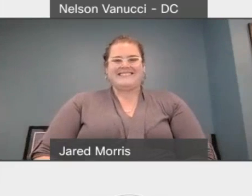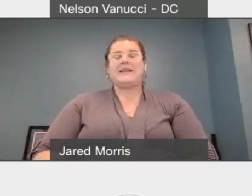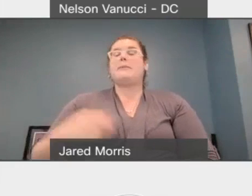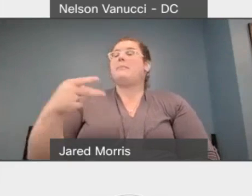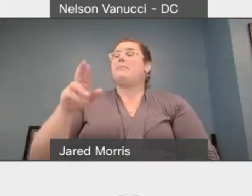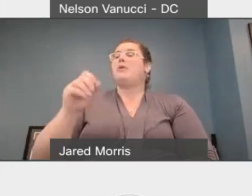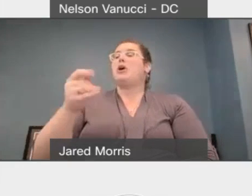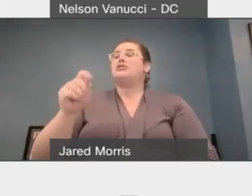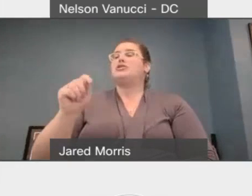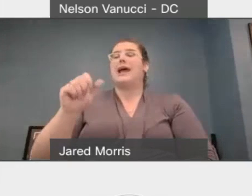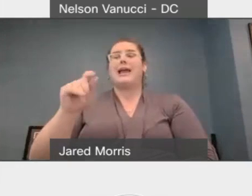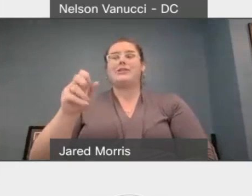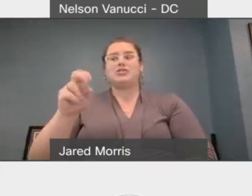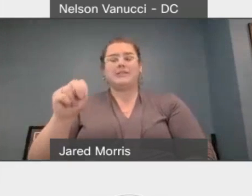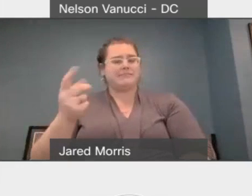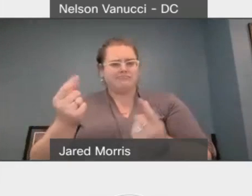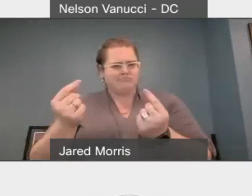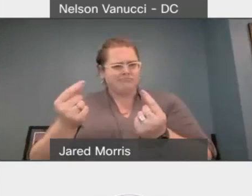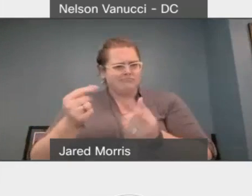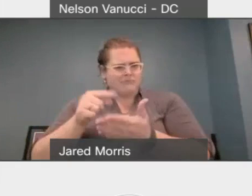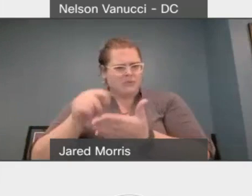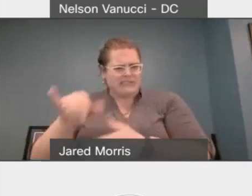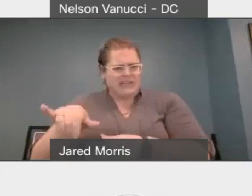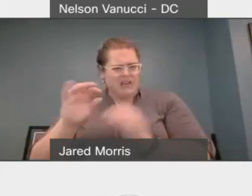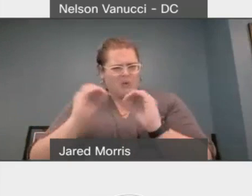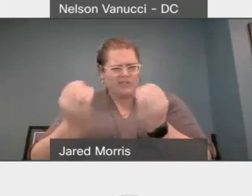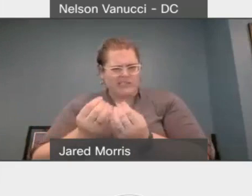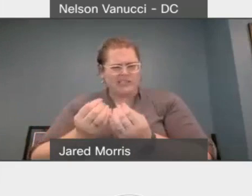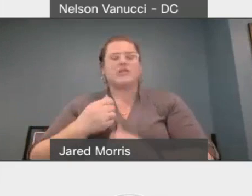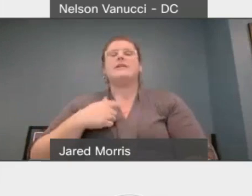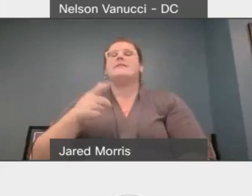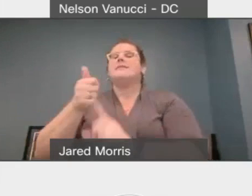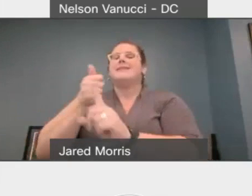Project Action is a self-advocacy group that is led by